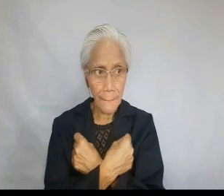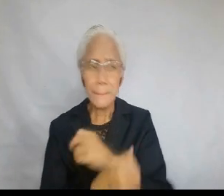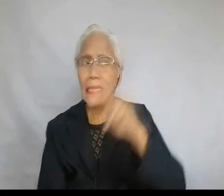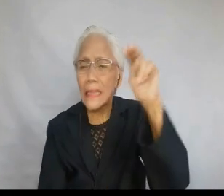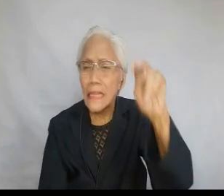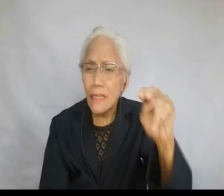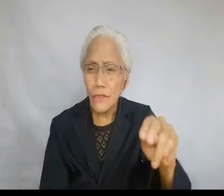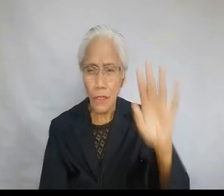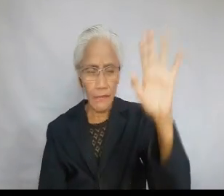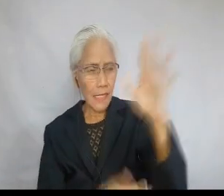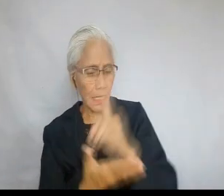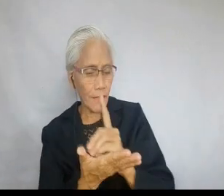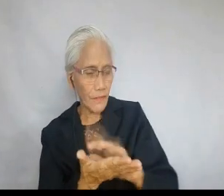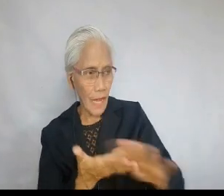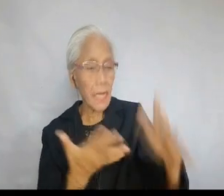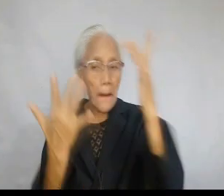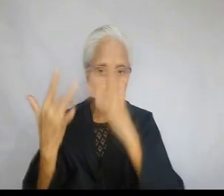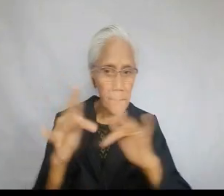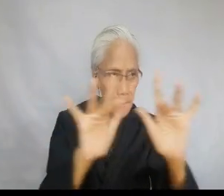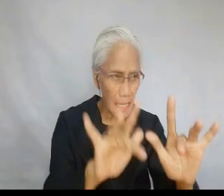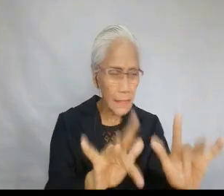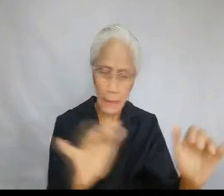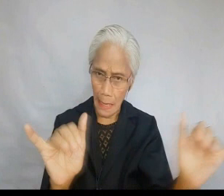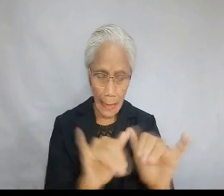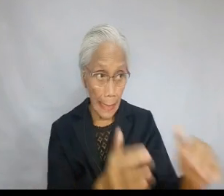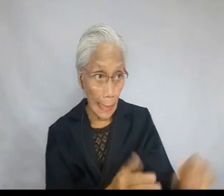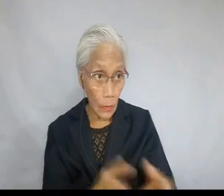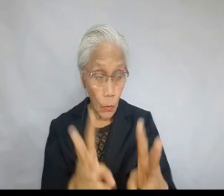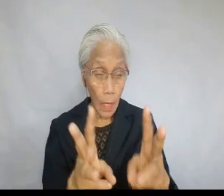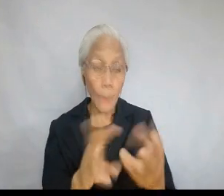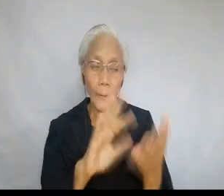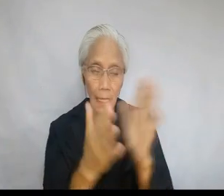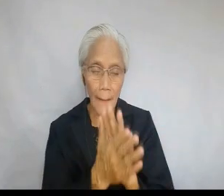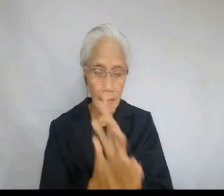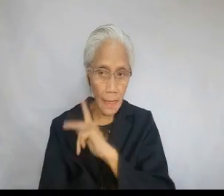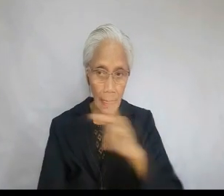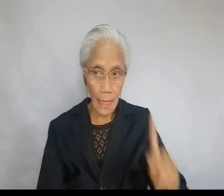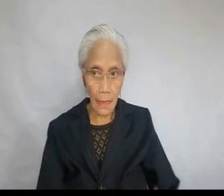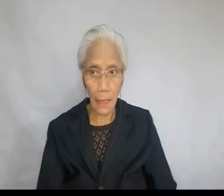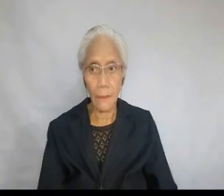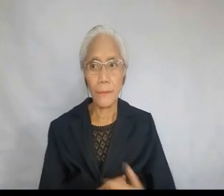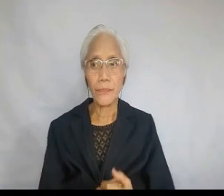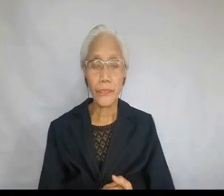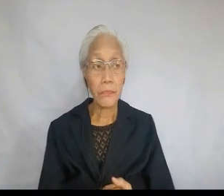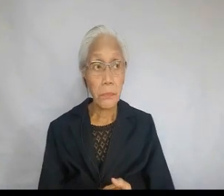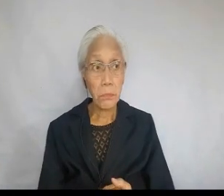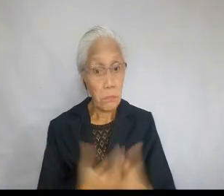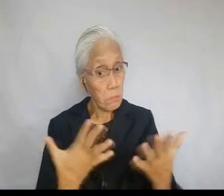Being needful of His divine mercy is another consequence of being a king.